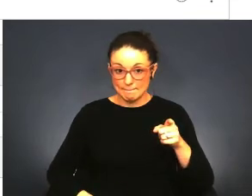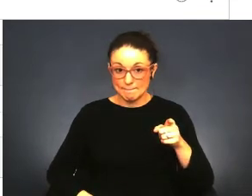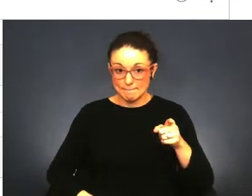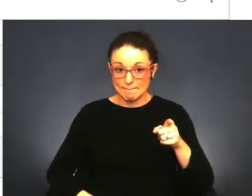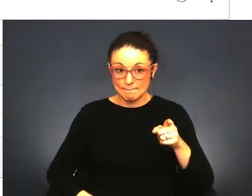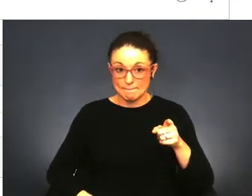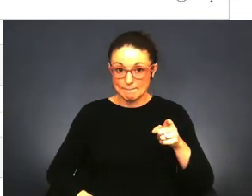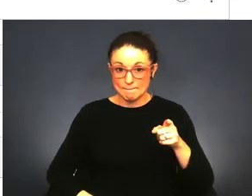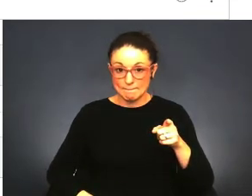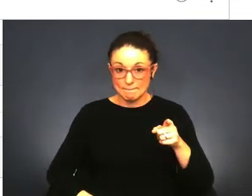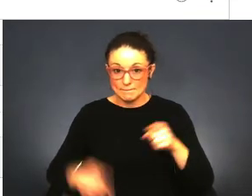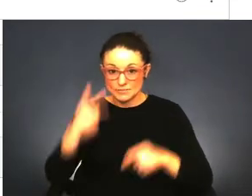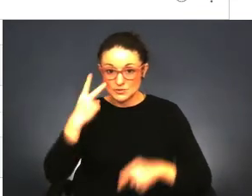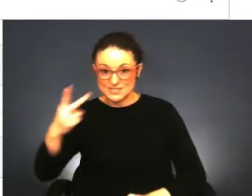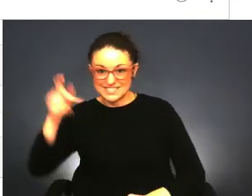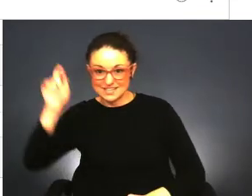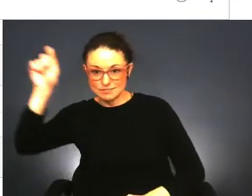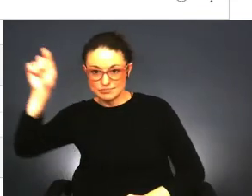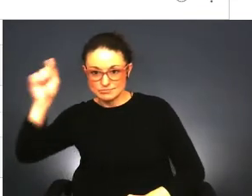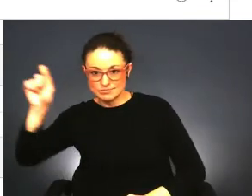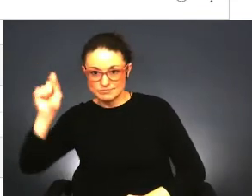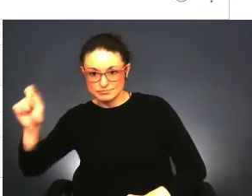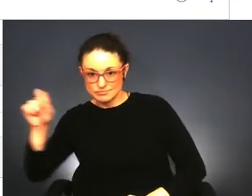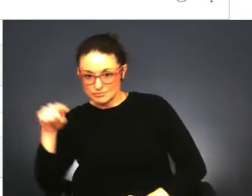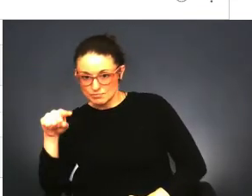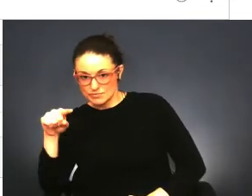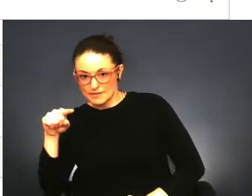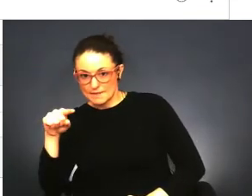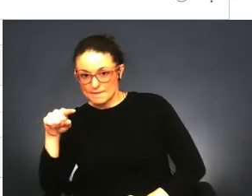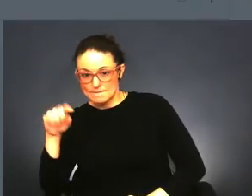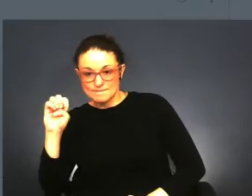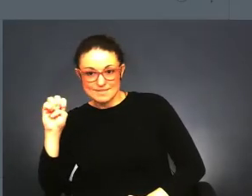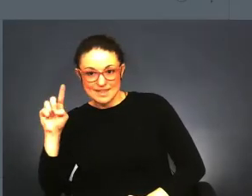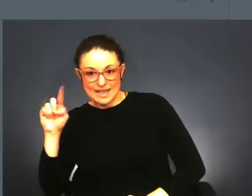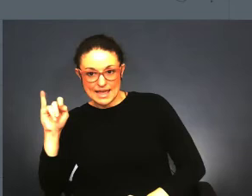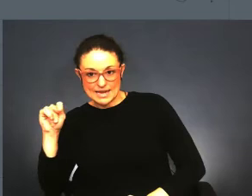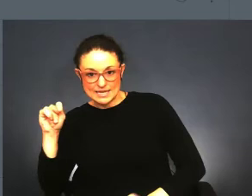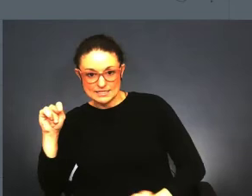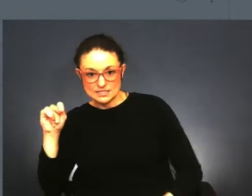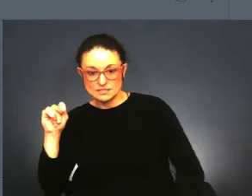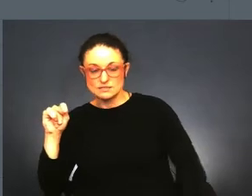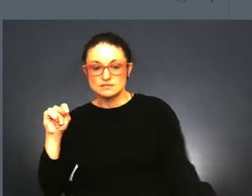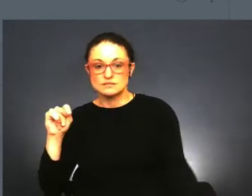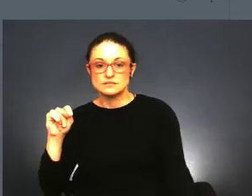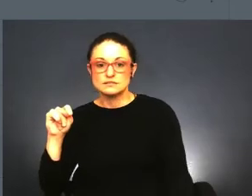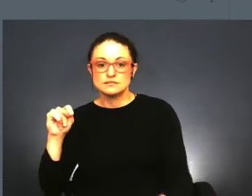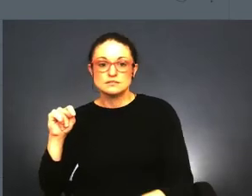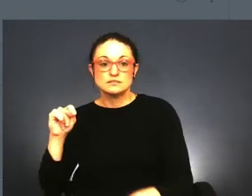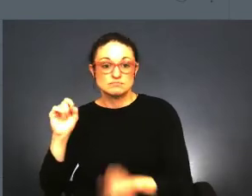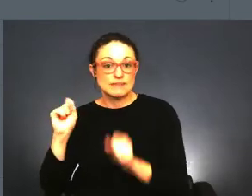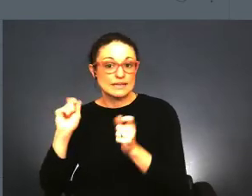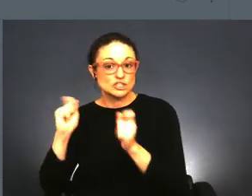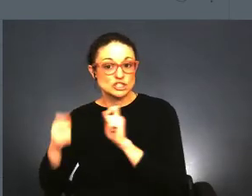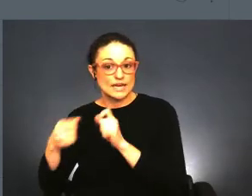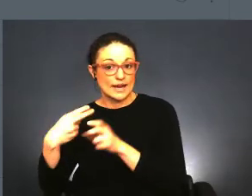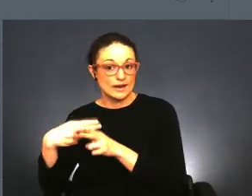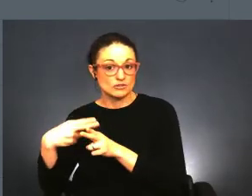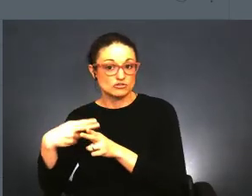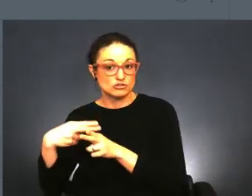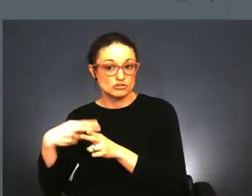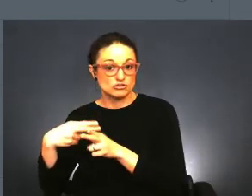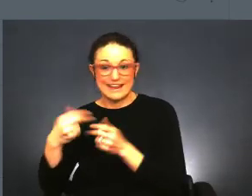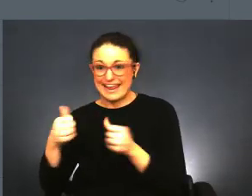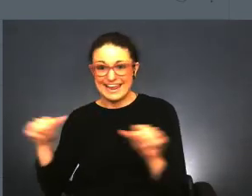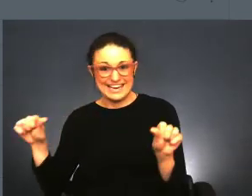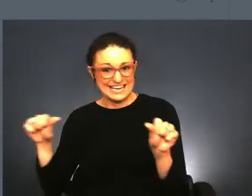to these 3 dots, these 3 vertical dots, go to edit, I can change this. I can change any of